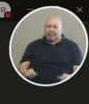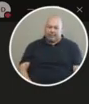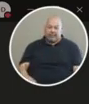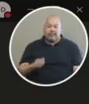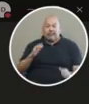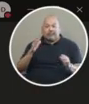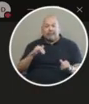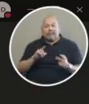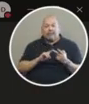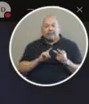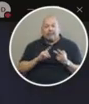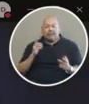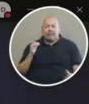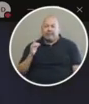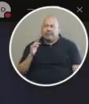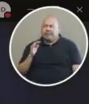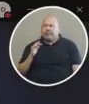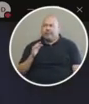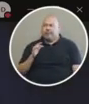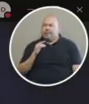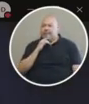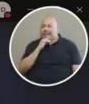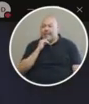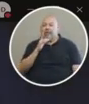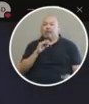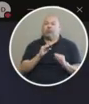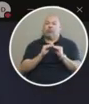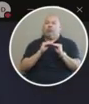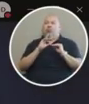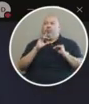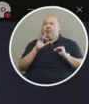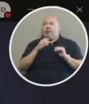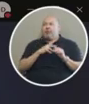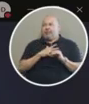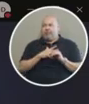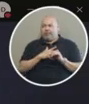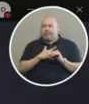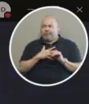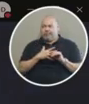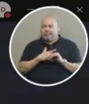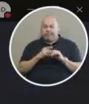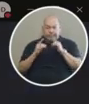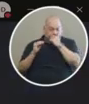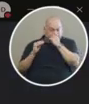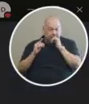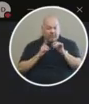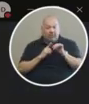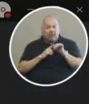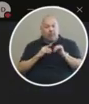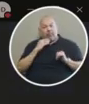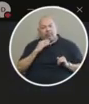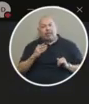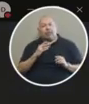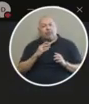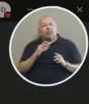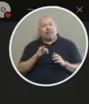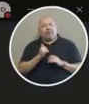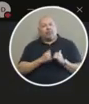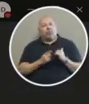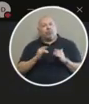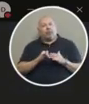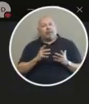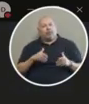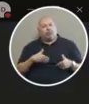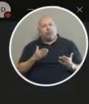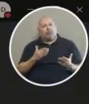Representative Schwartzman, do you have something else? I do, Mayor. Thanks again. So first of all, thanks again for everybody that has brought up a